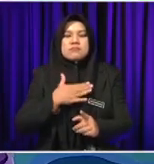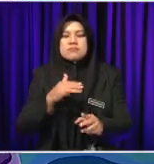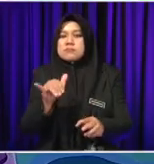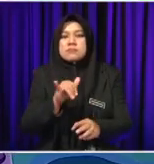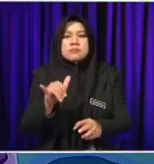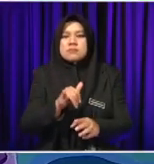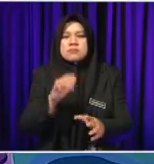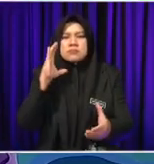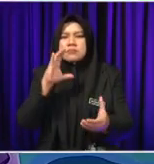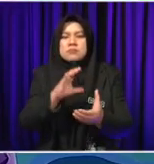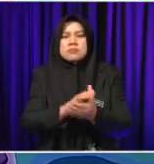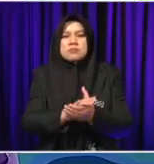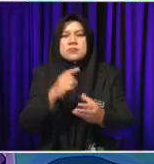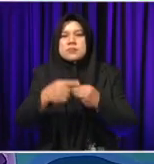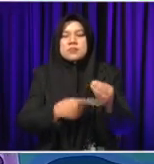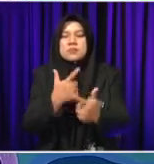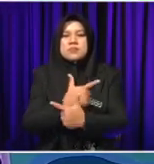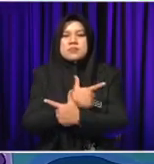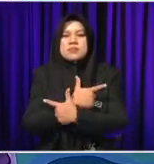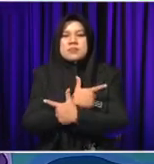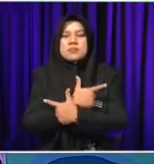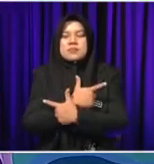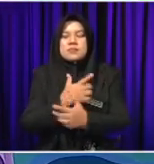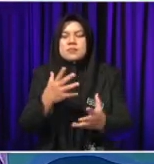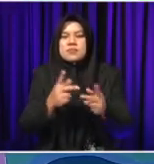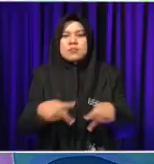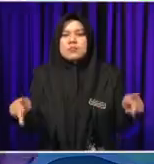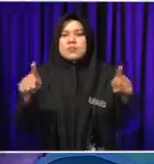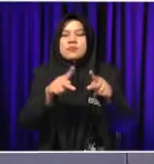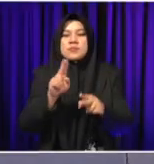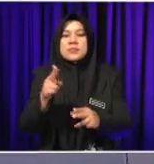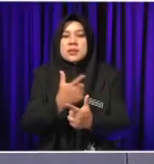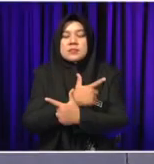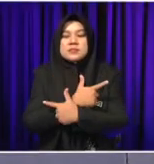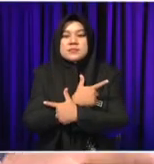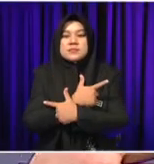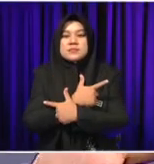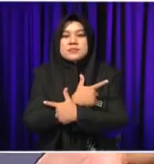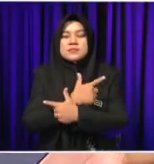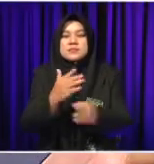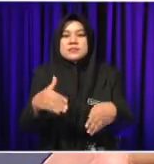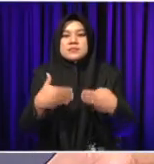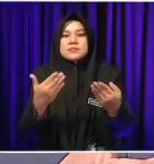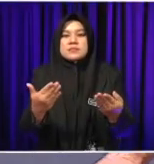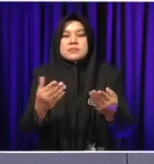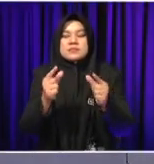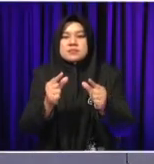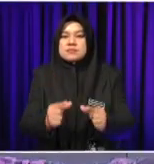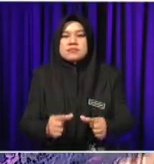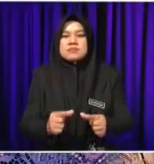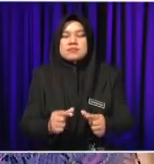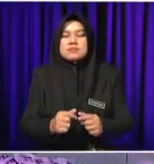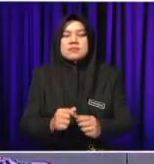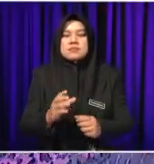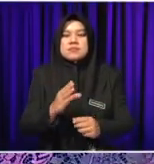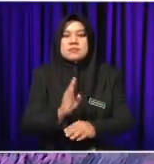I believe it's about love. All you need is love. And that love goes to our next generation, for my children and